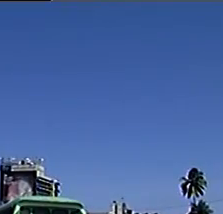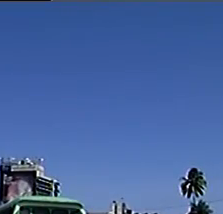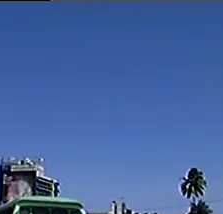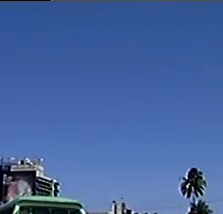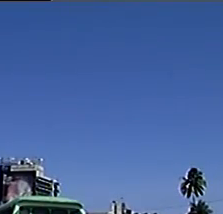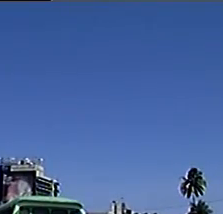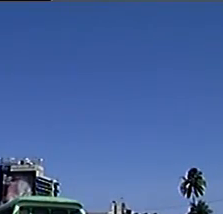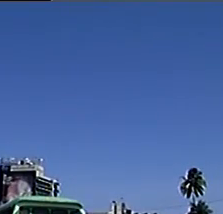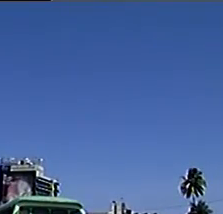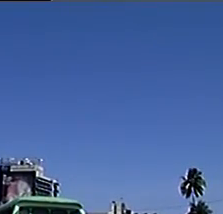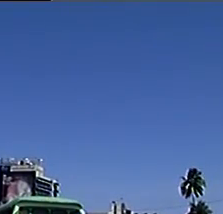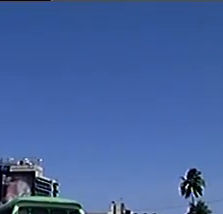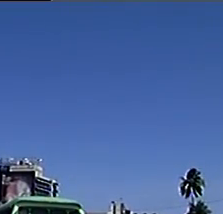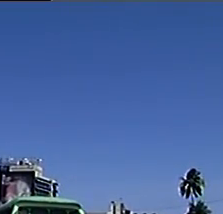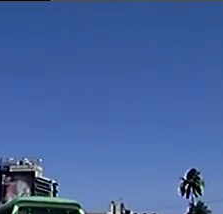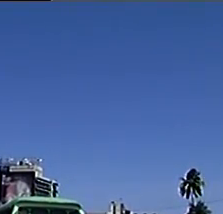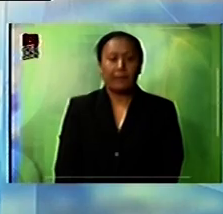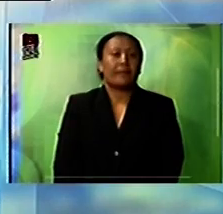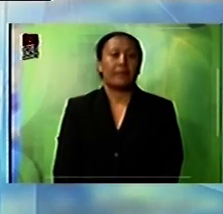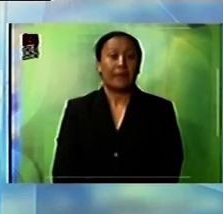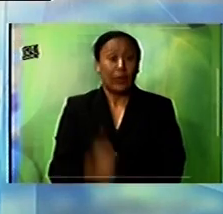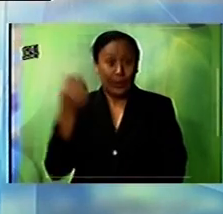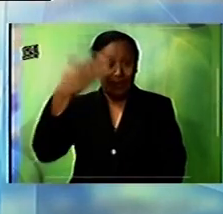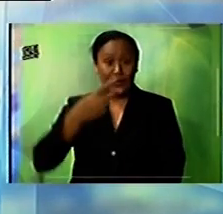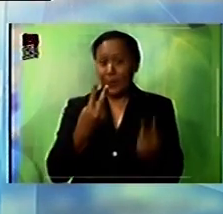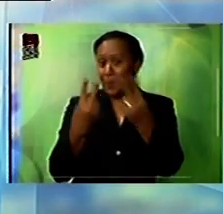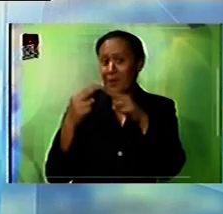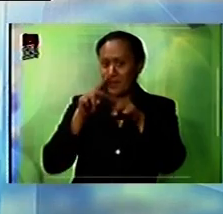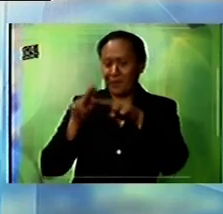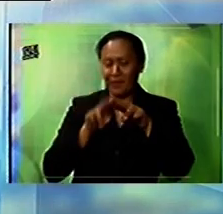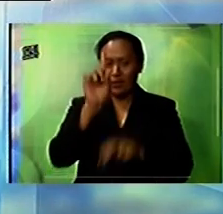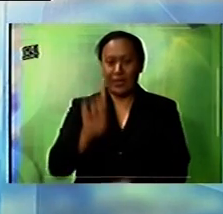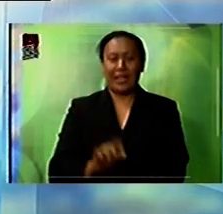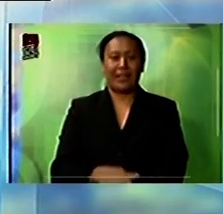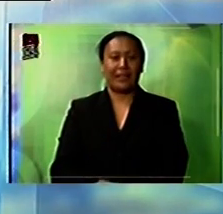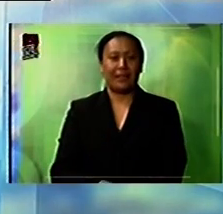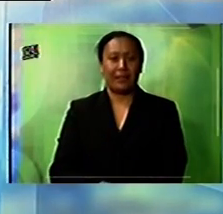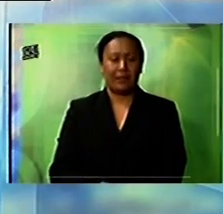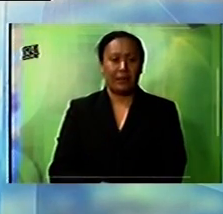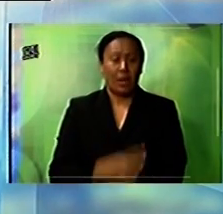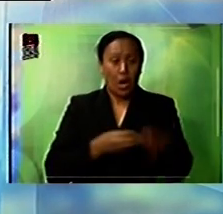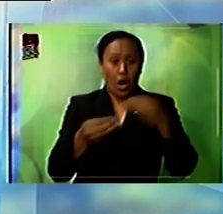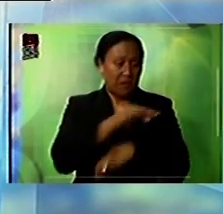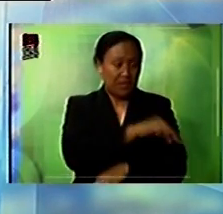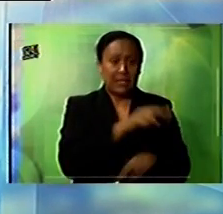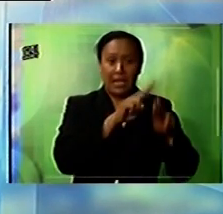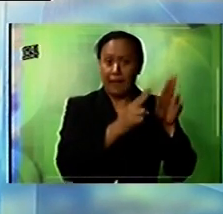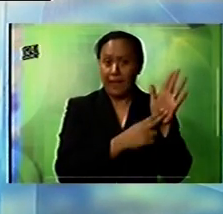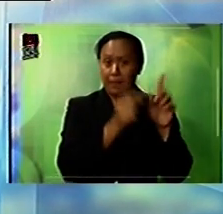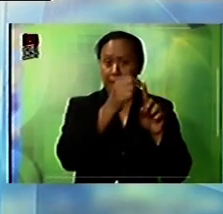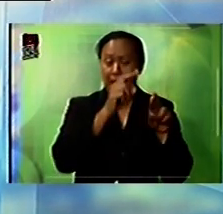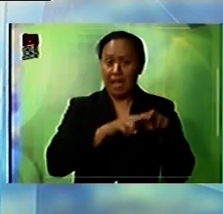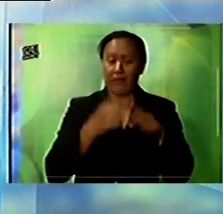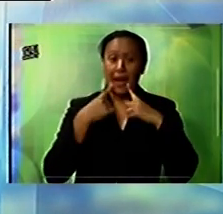for tobacco vendors to register or face fines. Good evening, you're watching Fiji Today. The Fiji National Provident Fund announced a